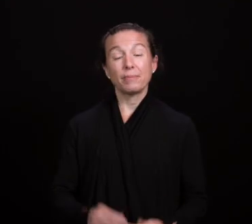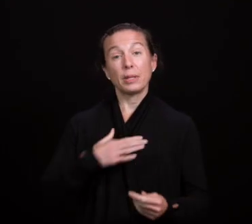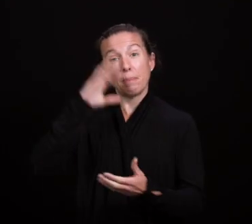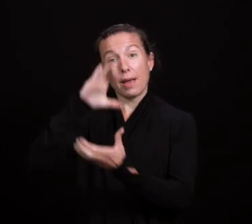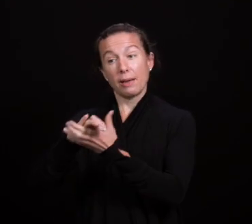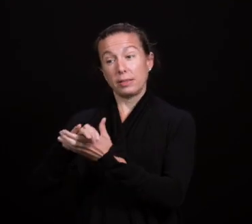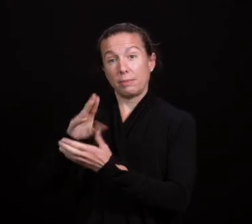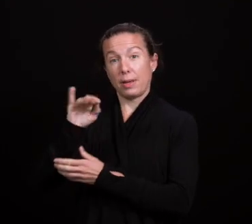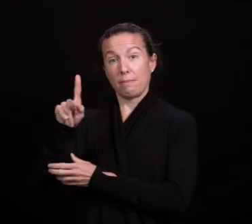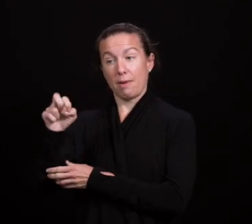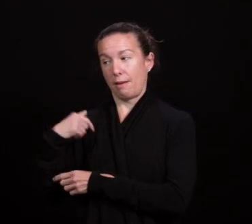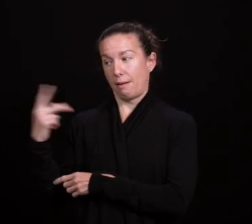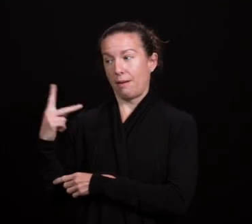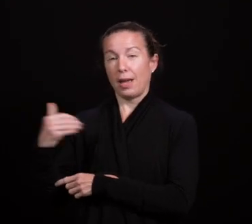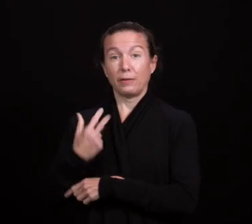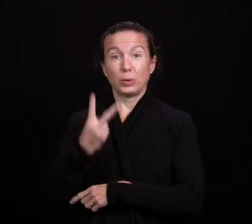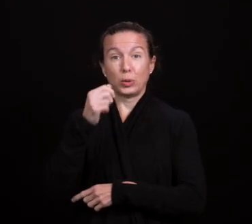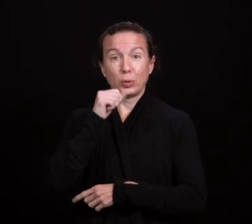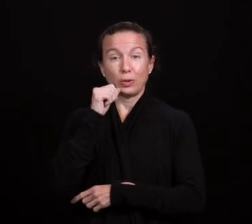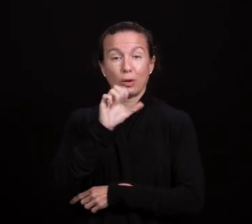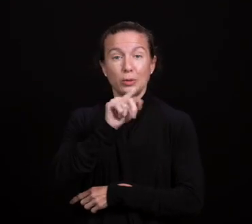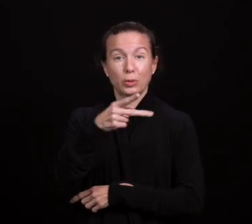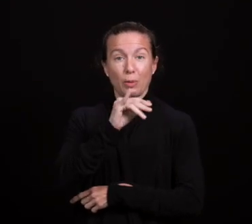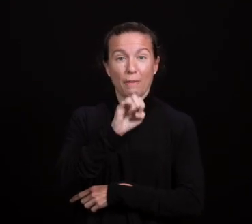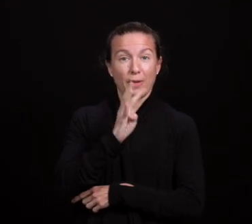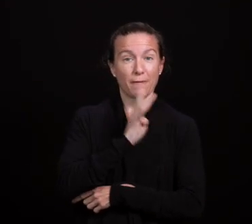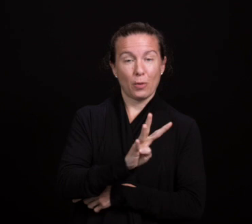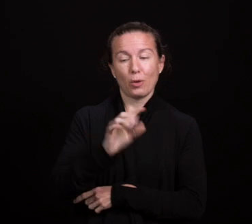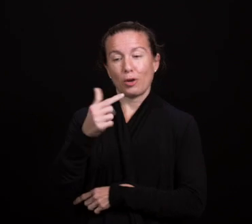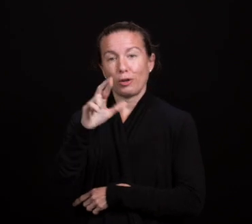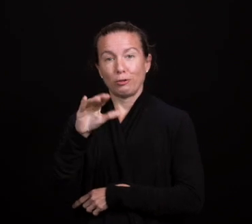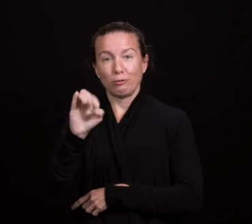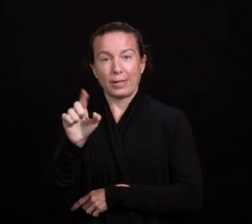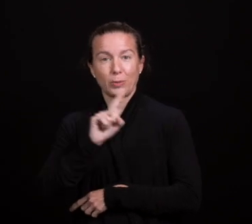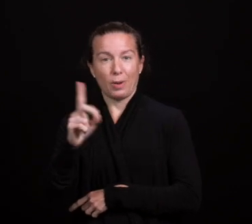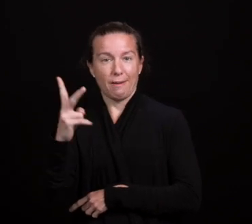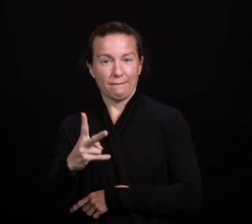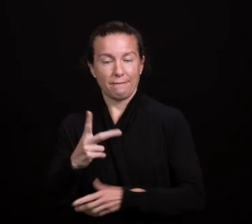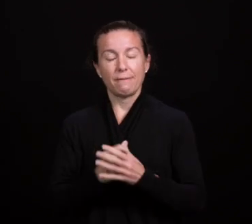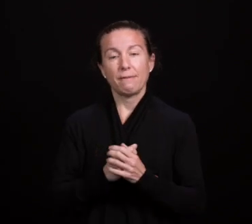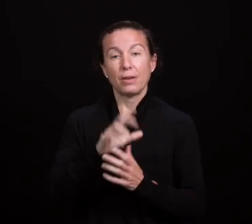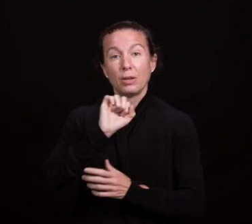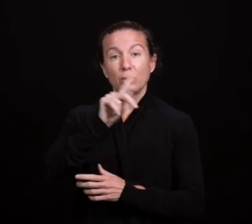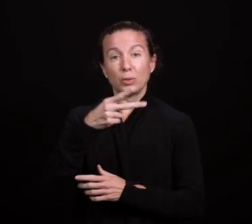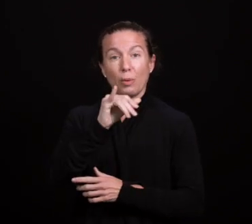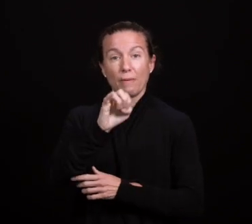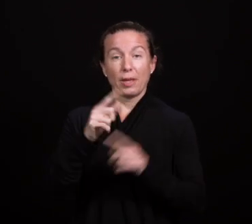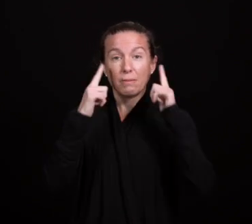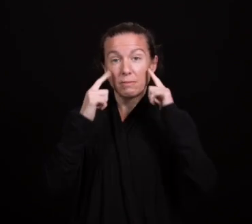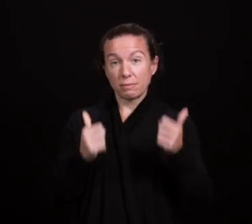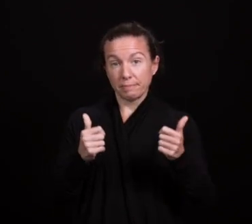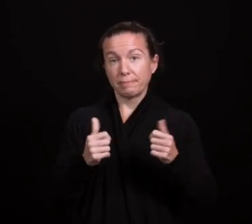My husband Mike and I have 2 girls. Sophie's 4 years old and Grace is 1.5. Sophie was born with bilateral